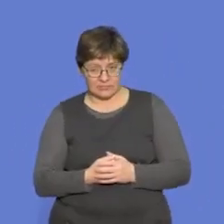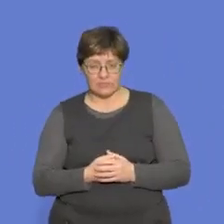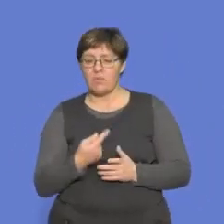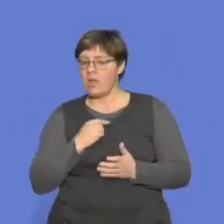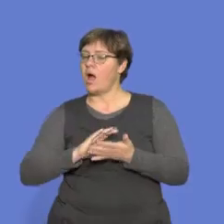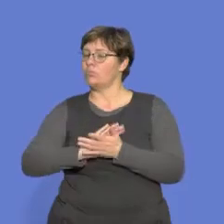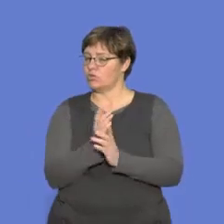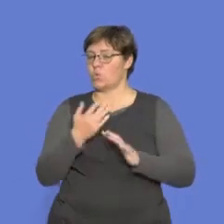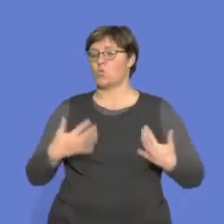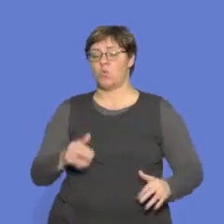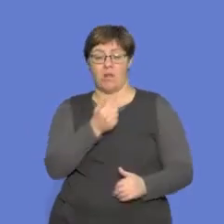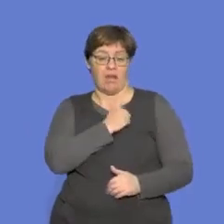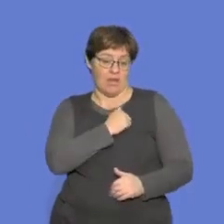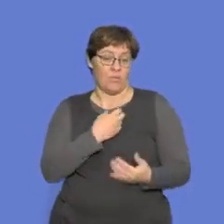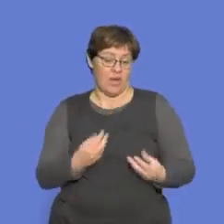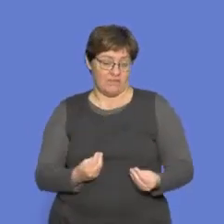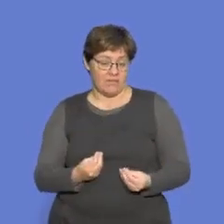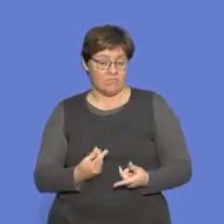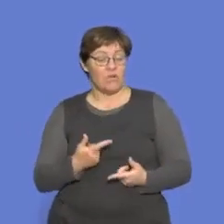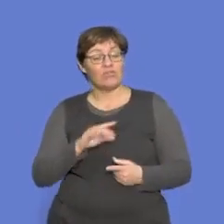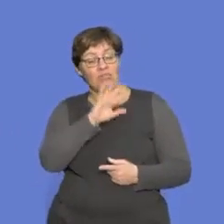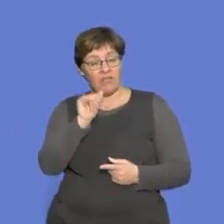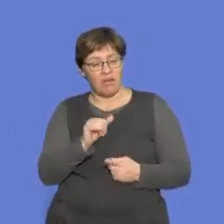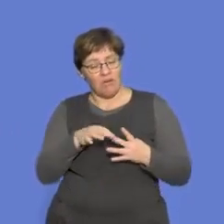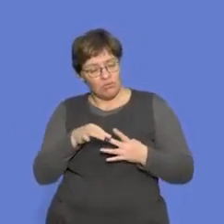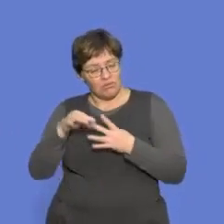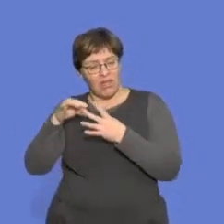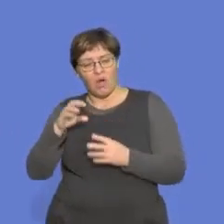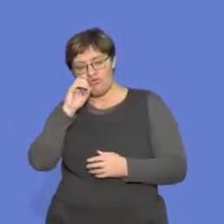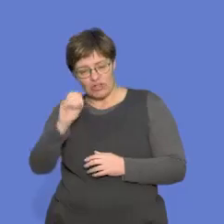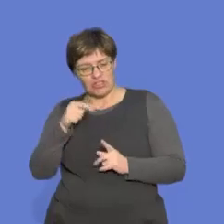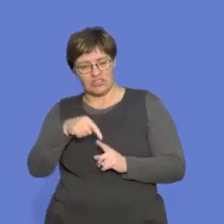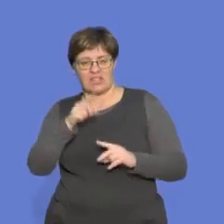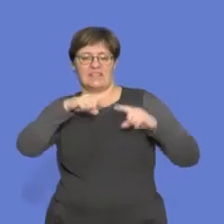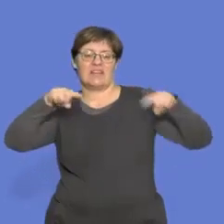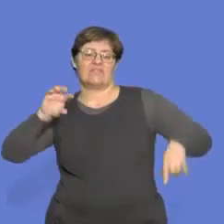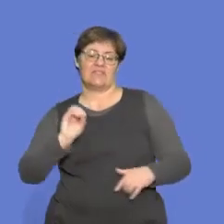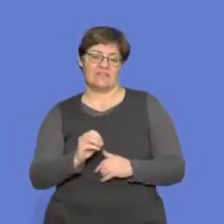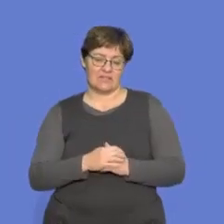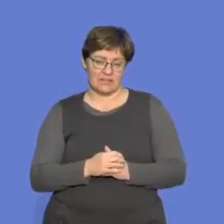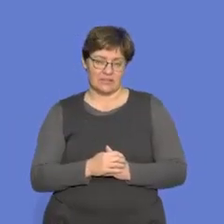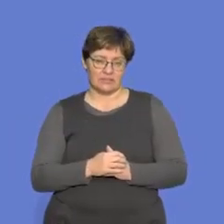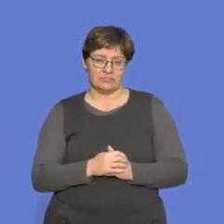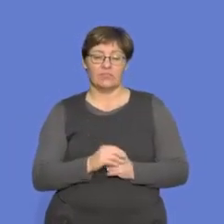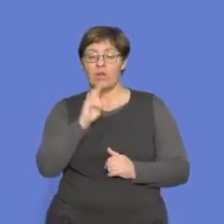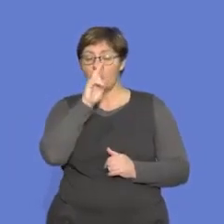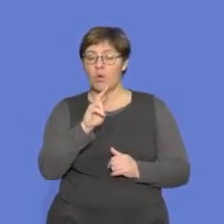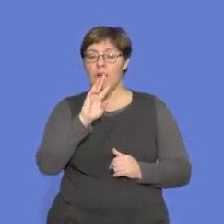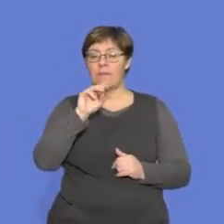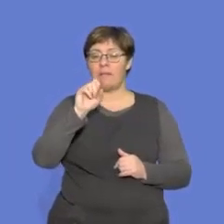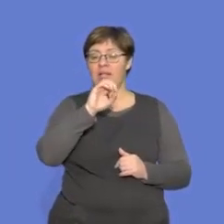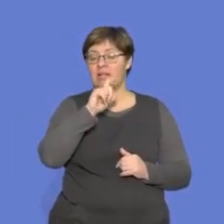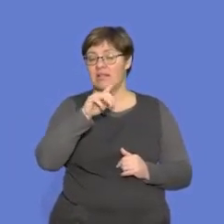the richness or the uniqueness of our diversity. So when we look at mammals, the number of species in South Africa, we have